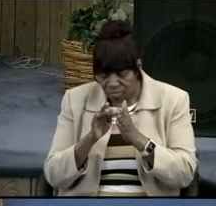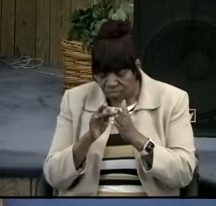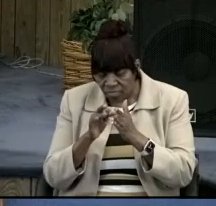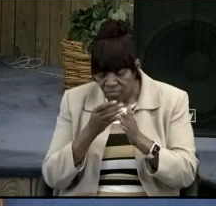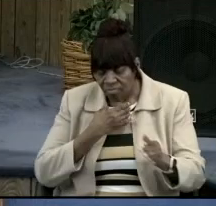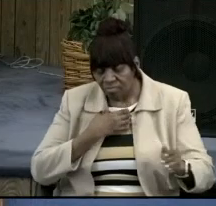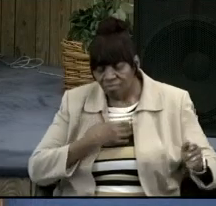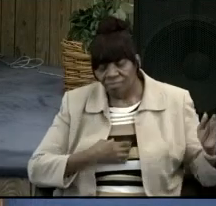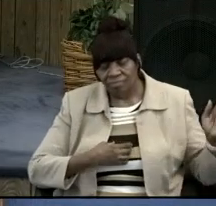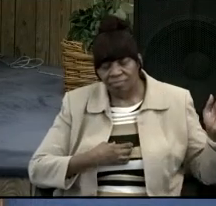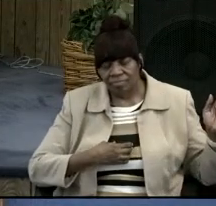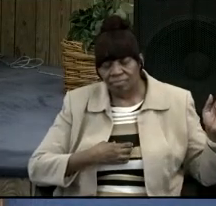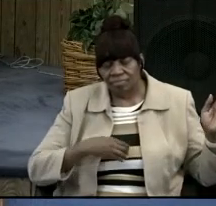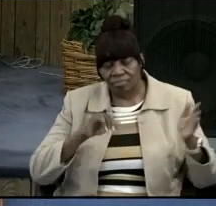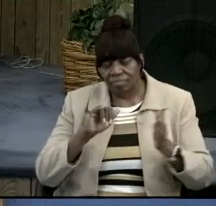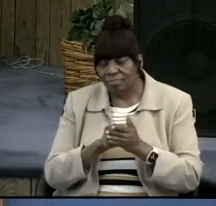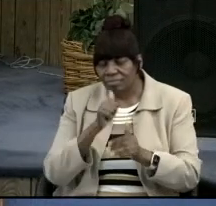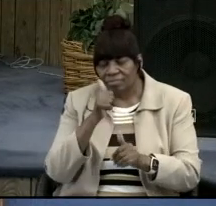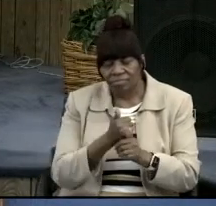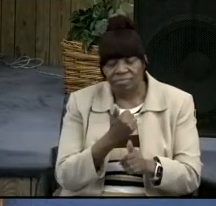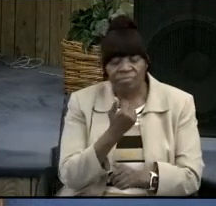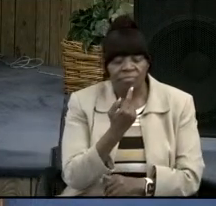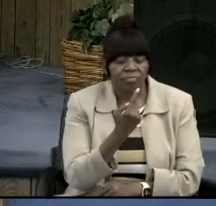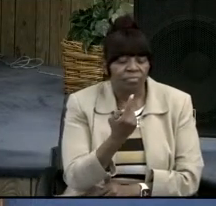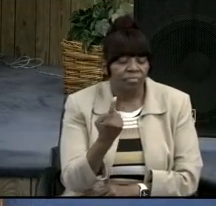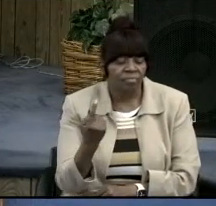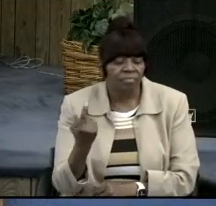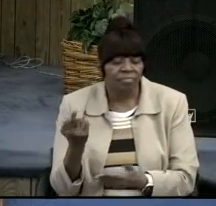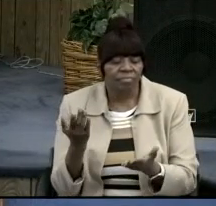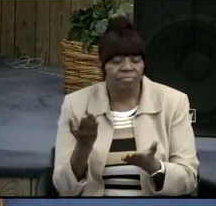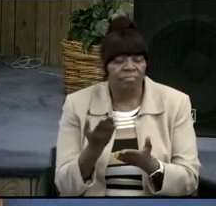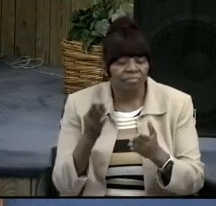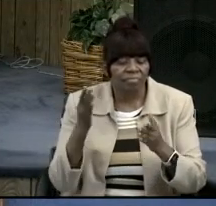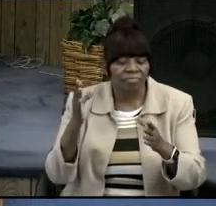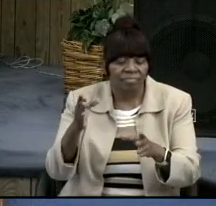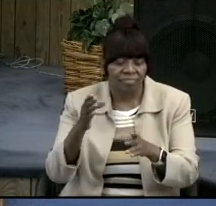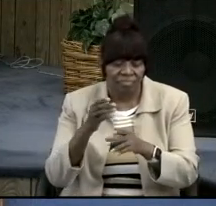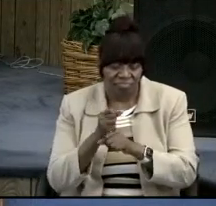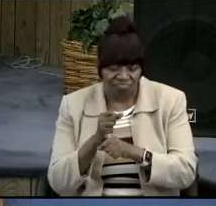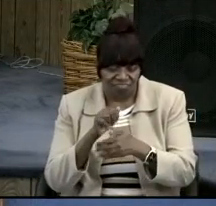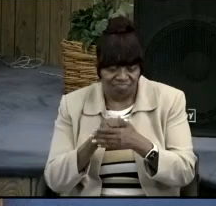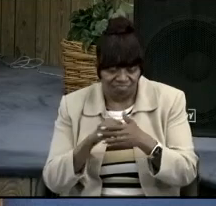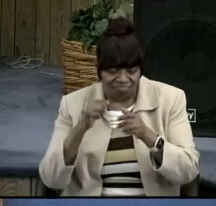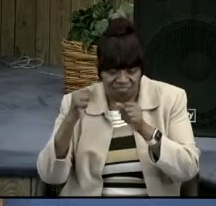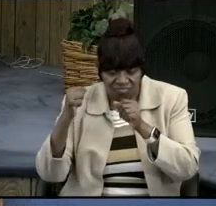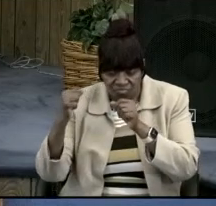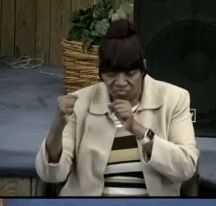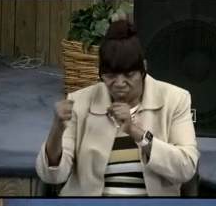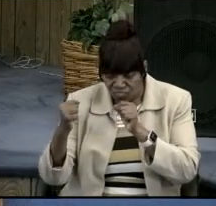desire that everyone in the room get in the fight.